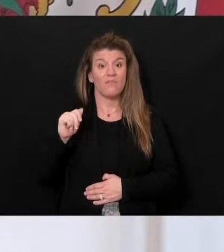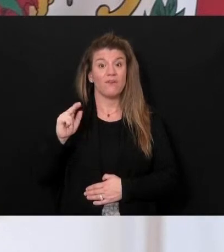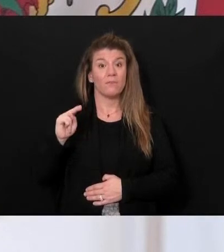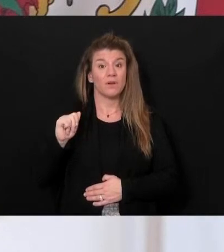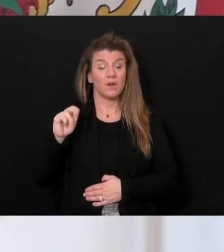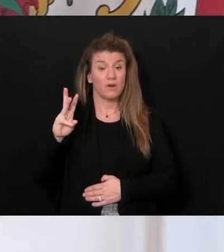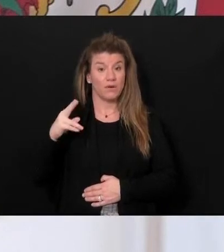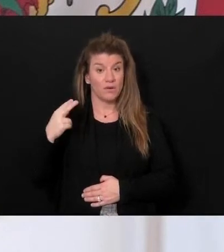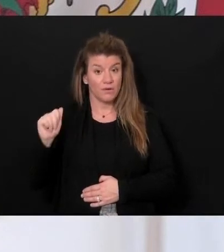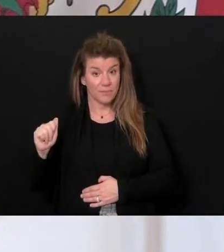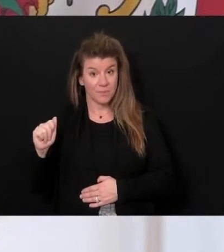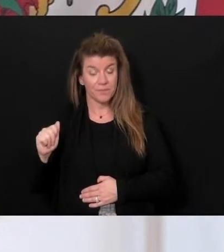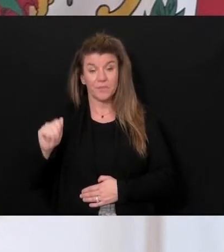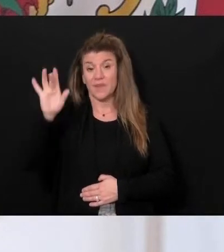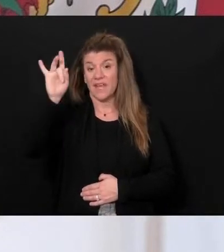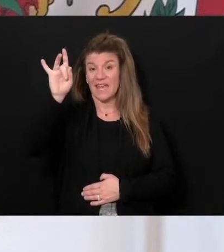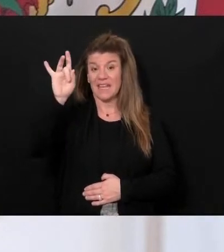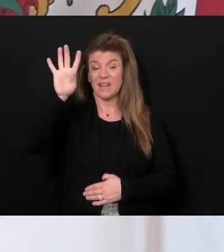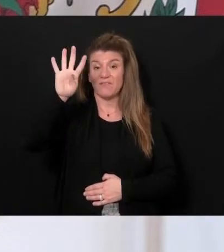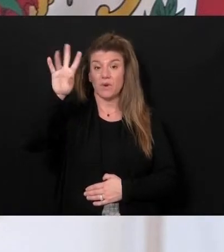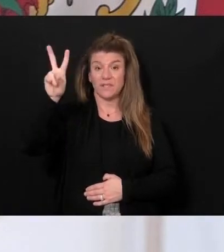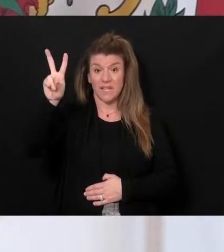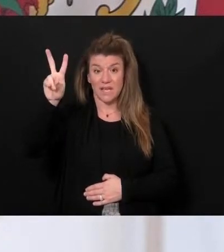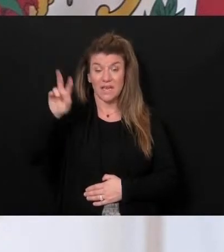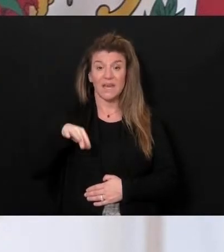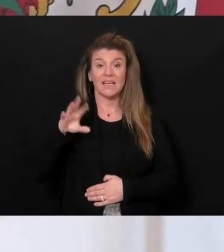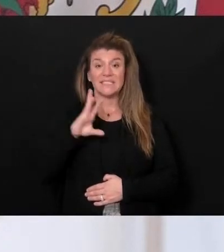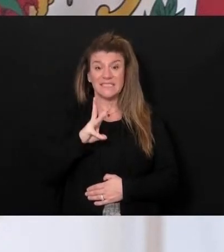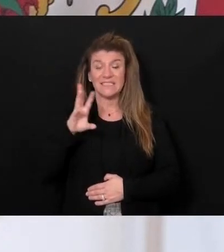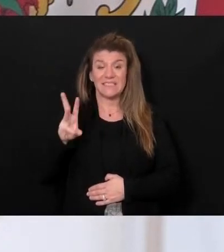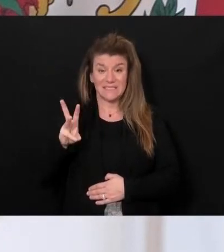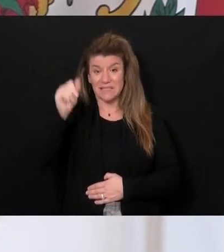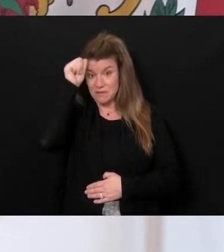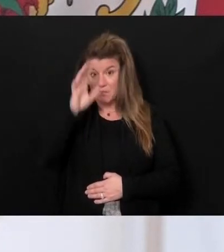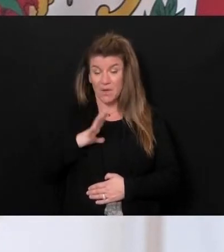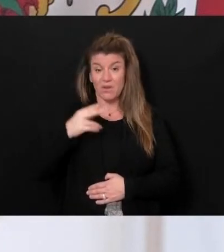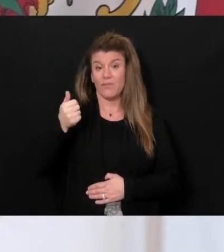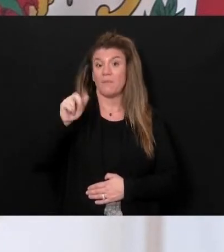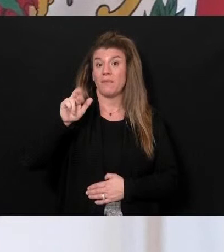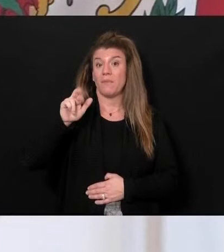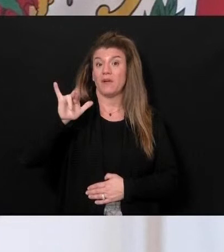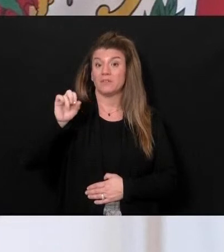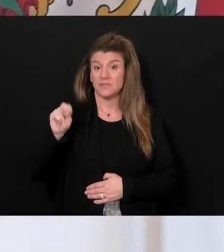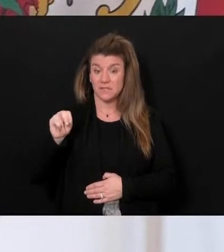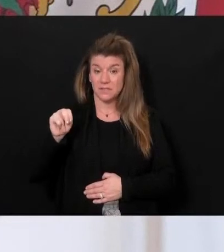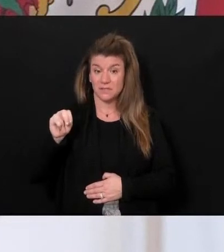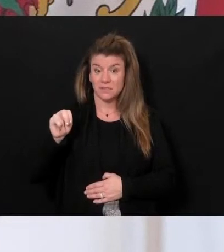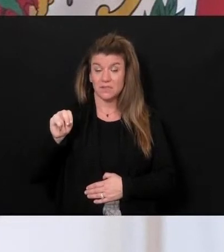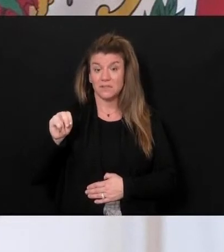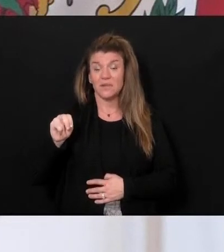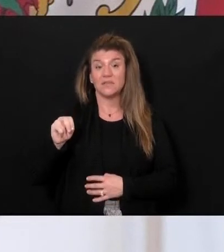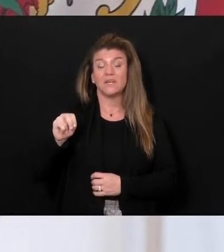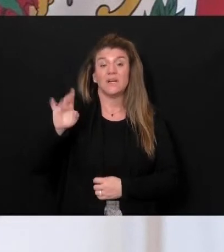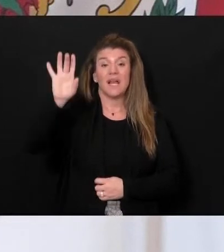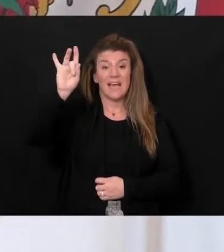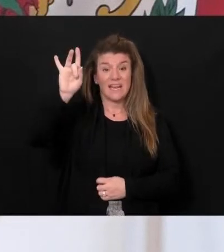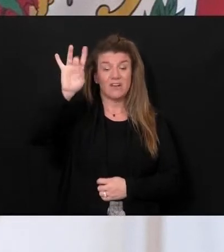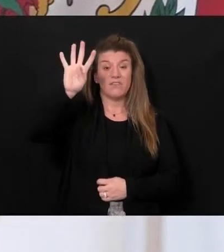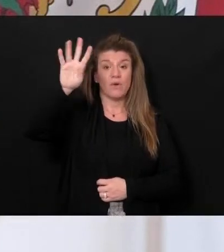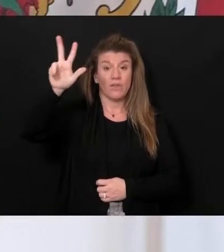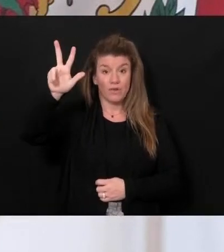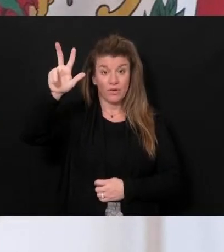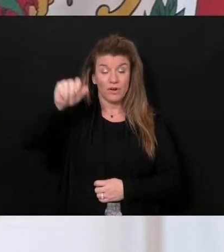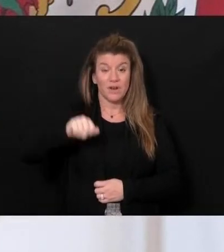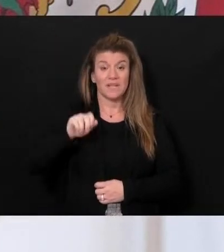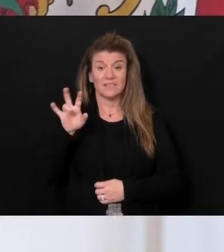County. Our 1,842nd death is a 66-year-old male from Harrison County. Our 1,843rd death